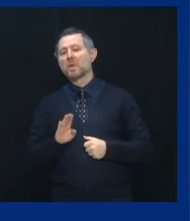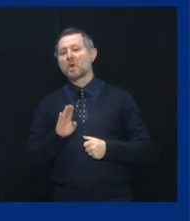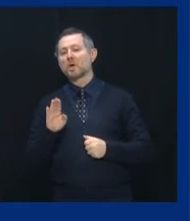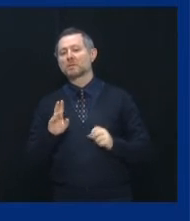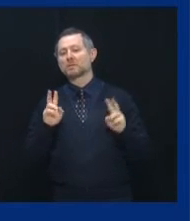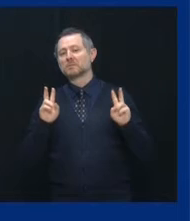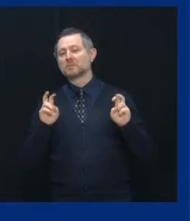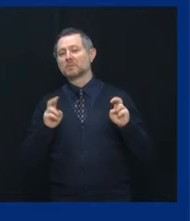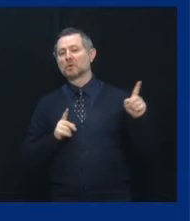and victimized us.